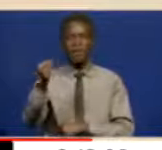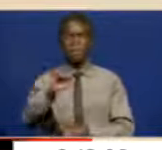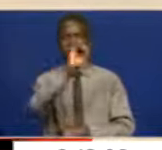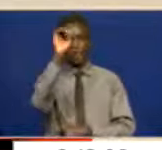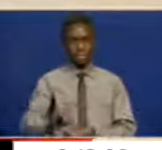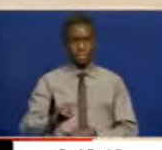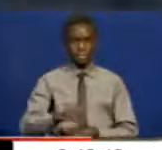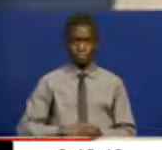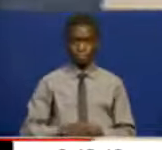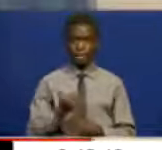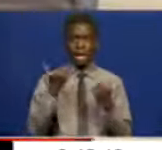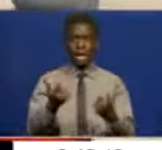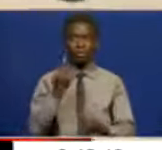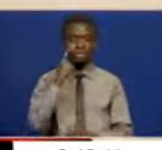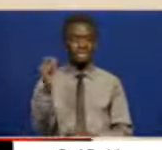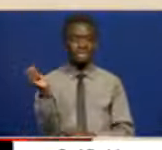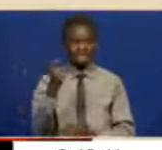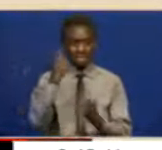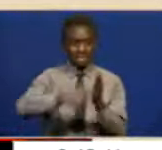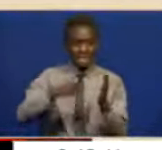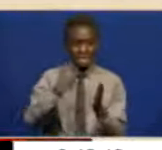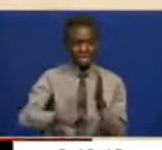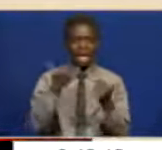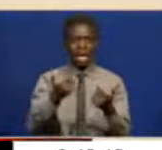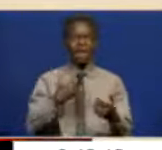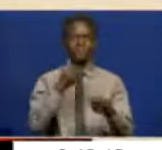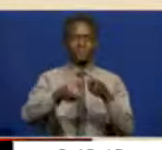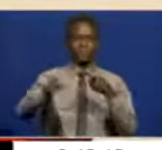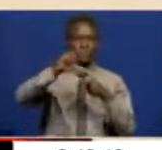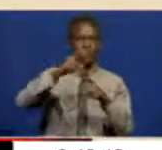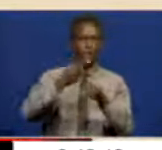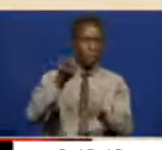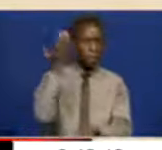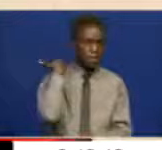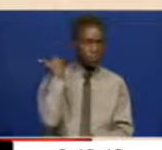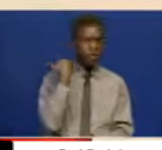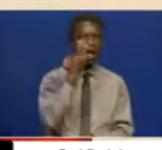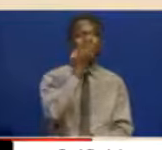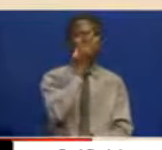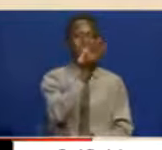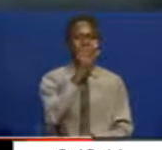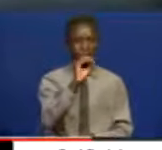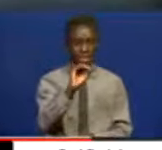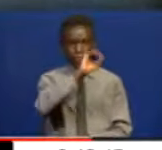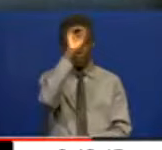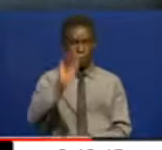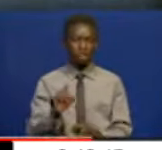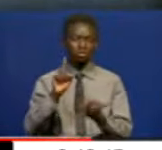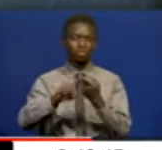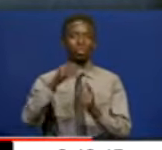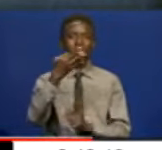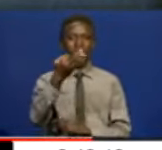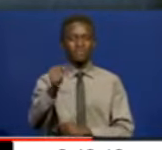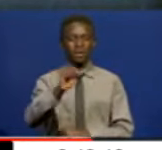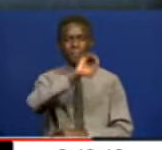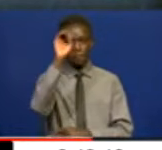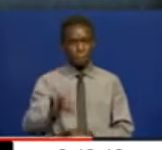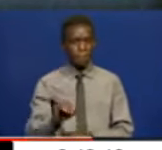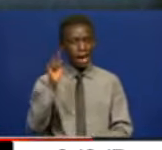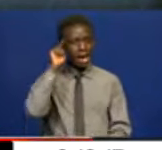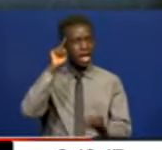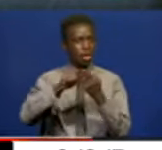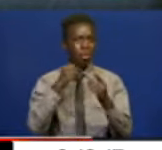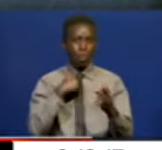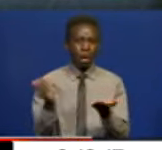Tax bands have been increased from the current upper band of 30% to a high of 35% to net more tax. Those